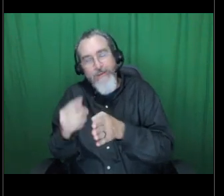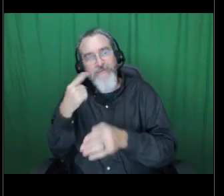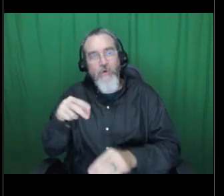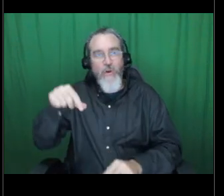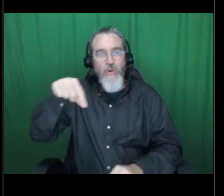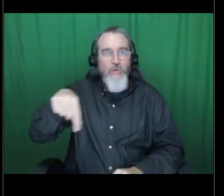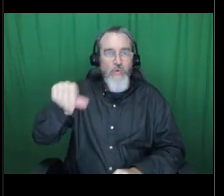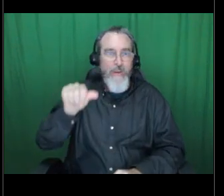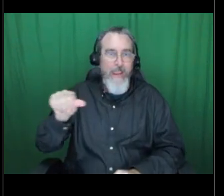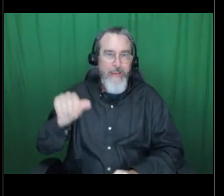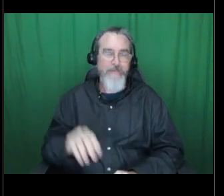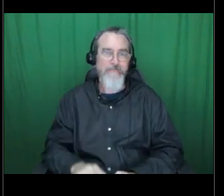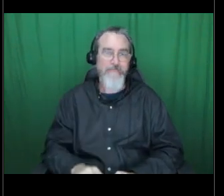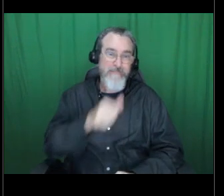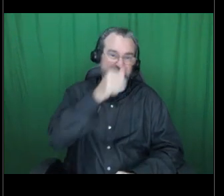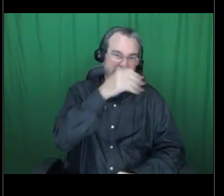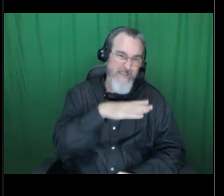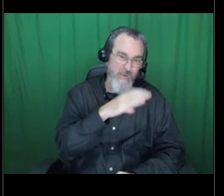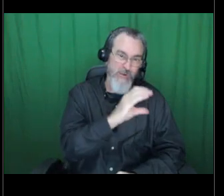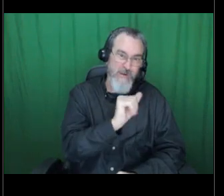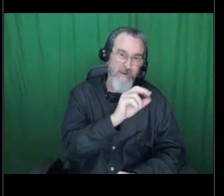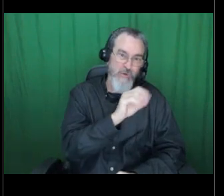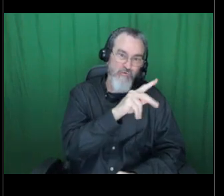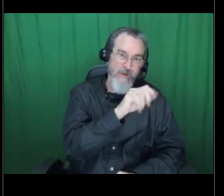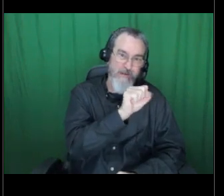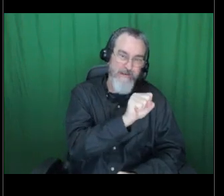Mr. Contreras will answer.